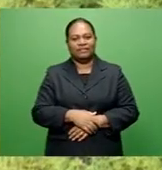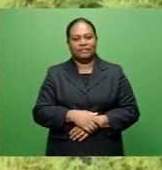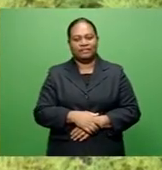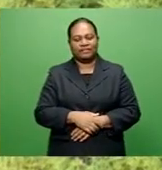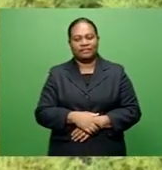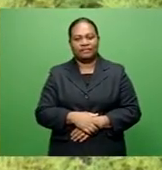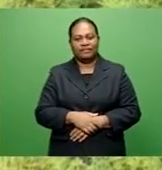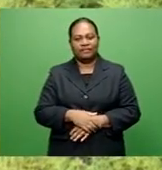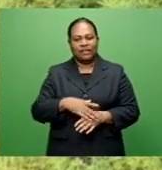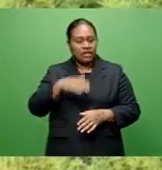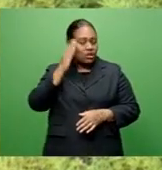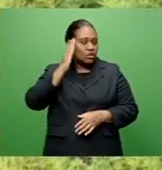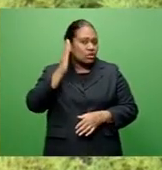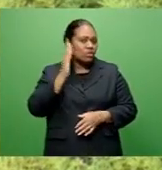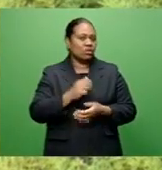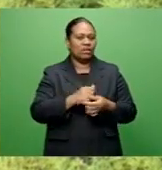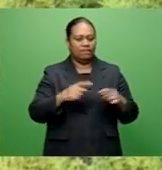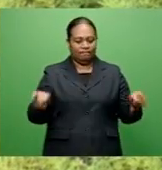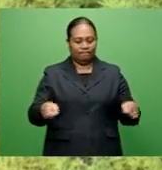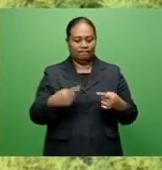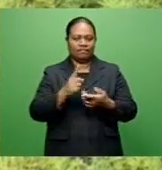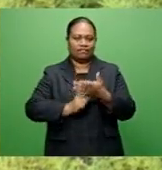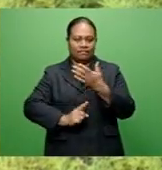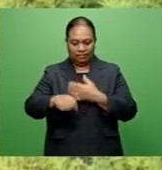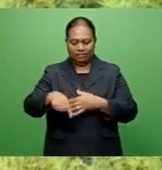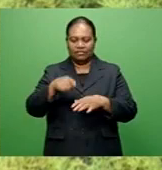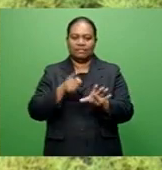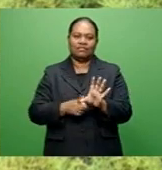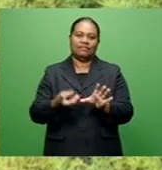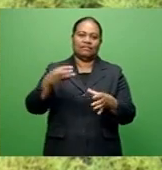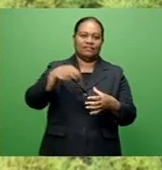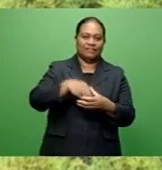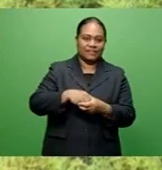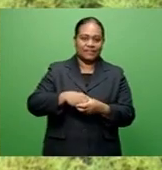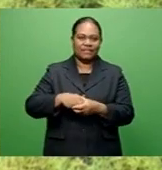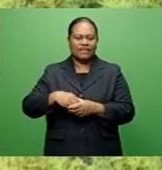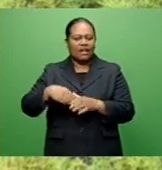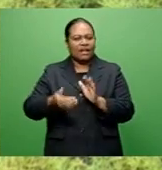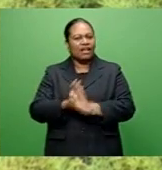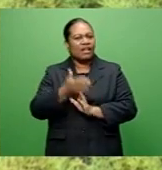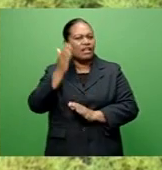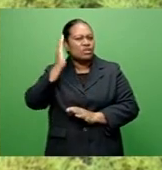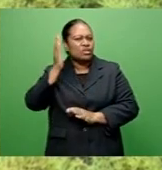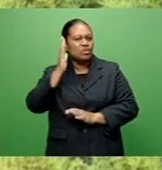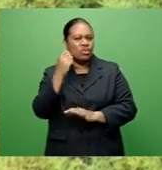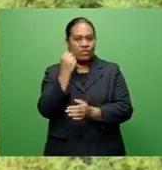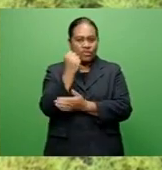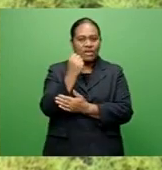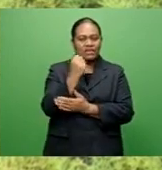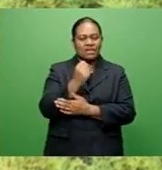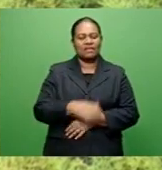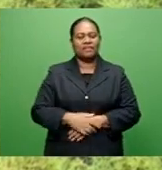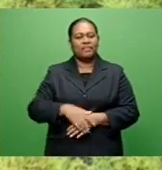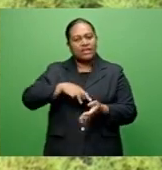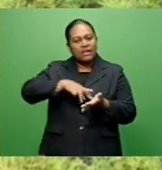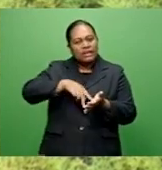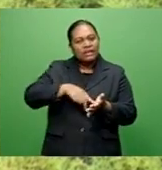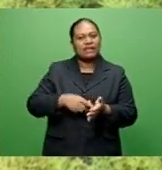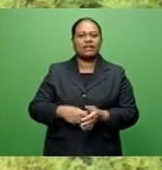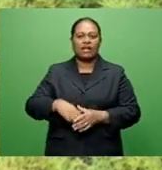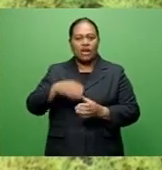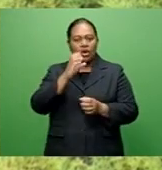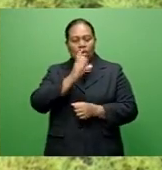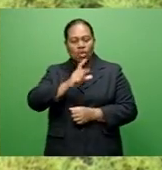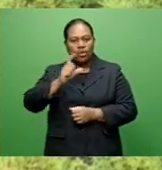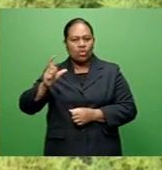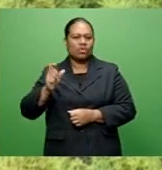Schools competitions expected to be held this year includes the Fiji Secondary Schools Dean's Trophy, Rugby League, Coca-Cola Games,